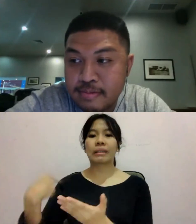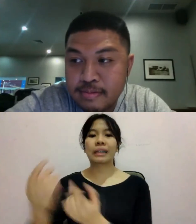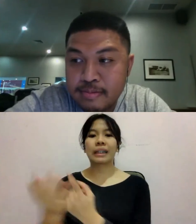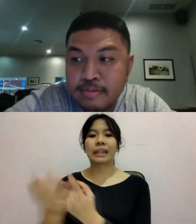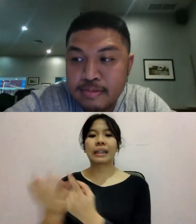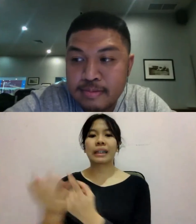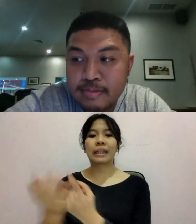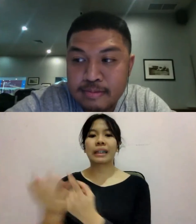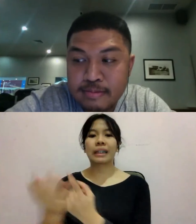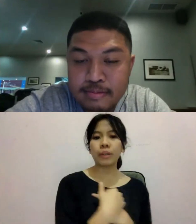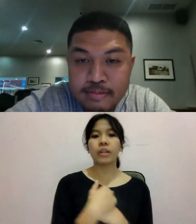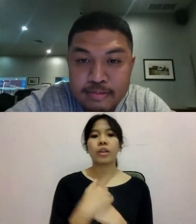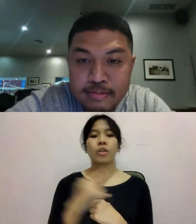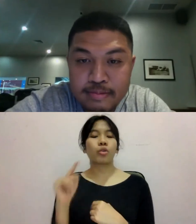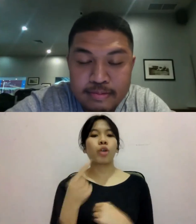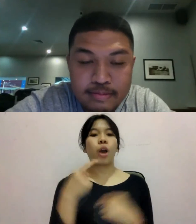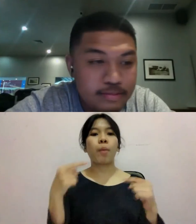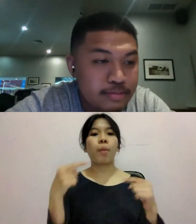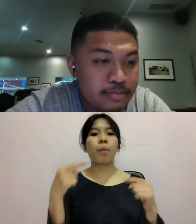environment. And